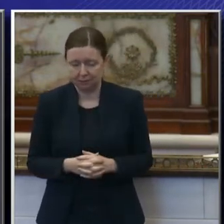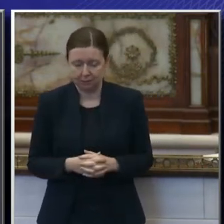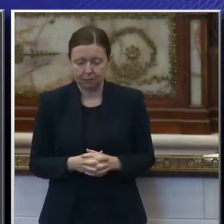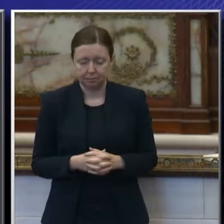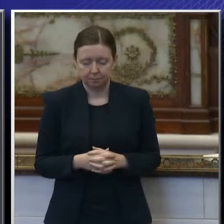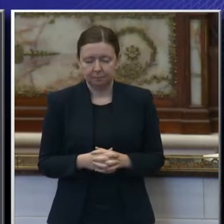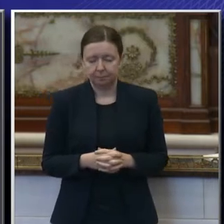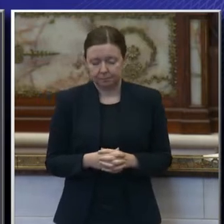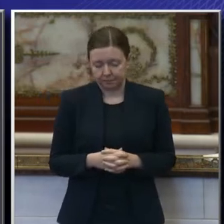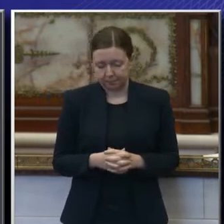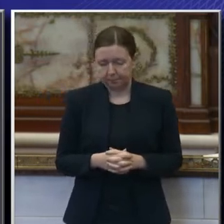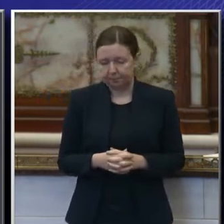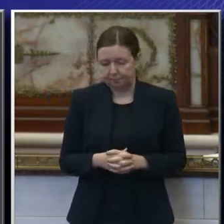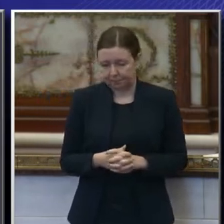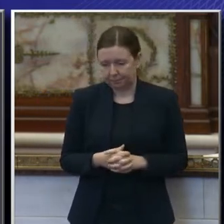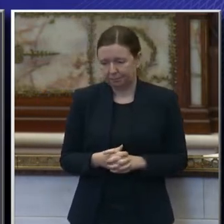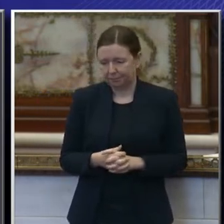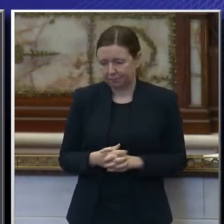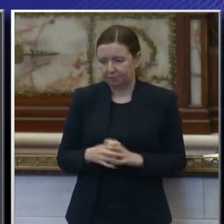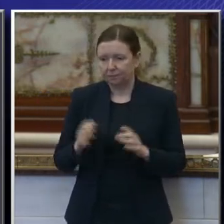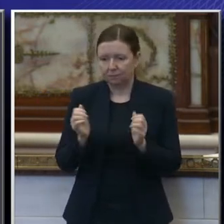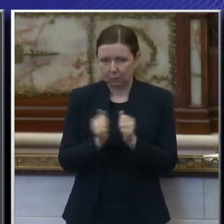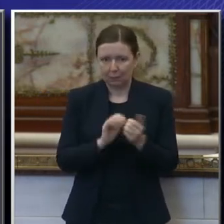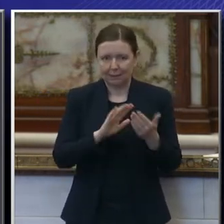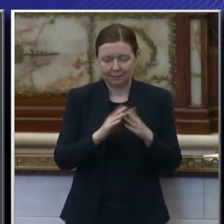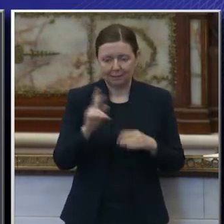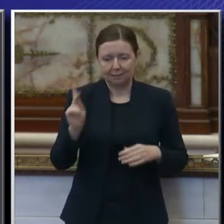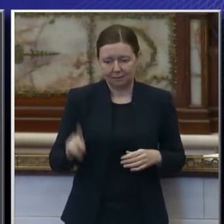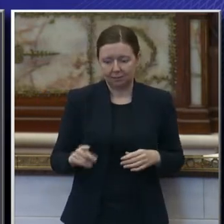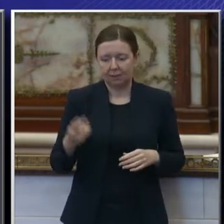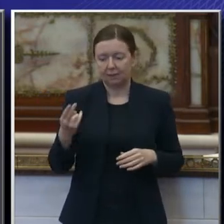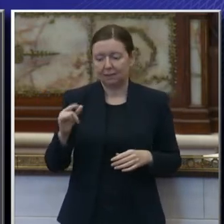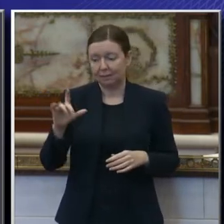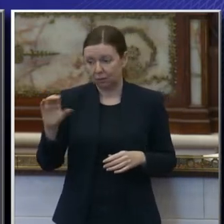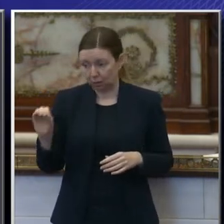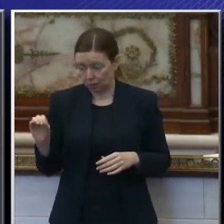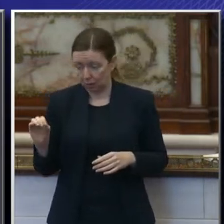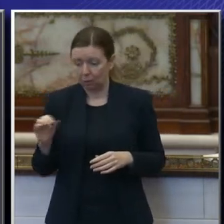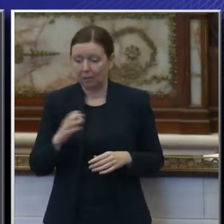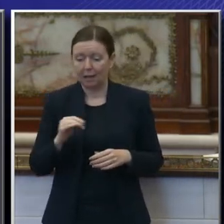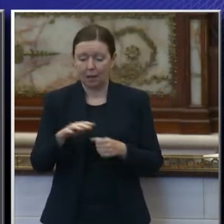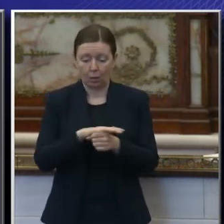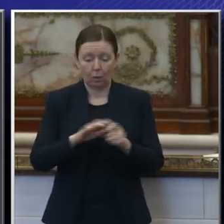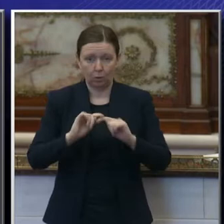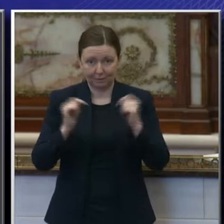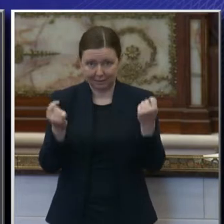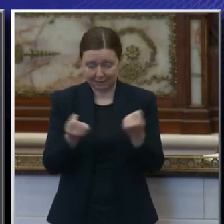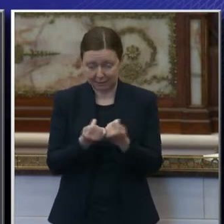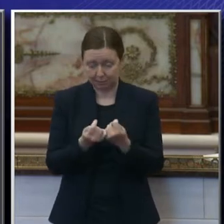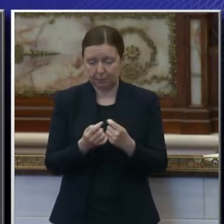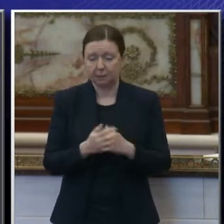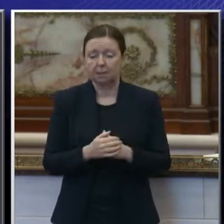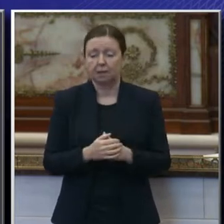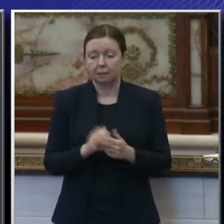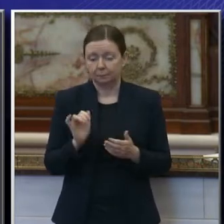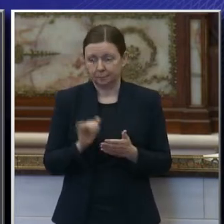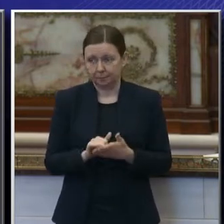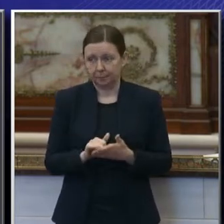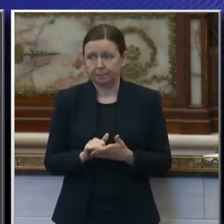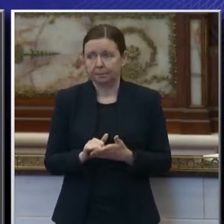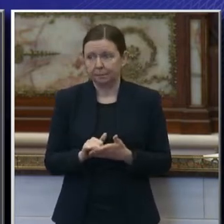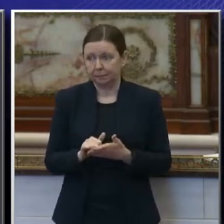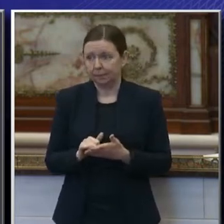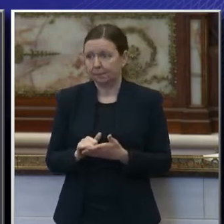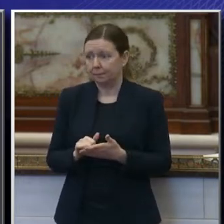great. The interaction with the City of Philadelphia will be with Hilco and our local team, which, you know, are, you